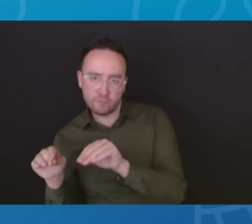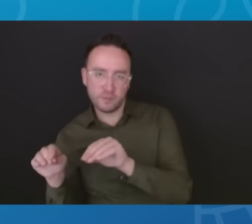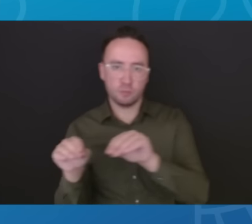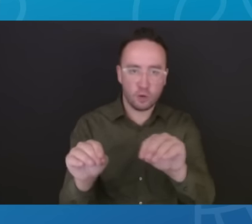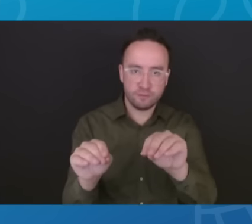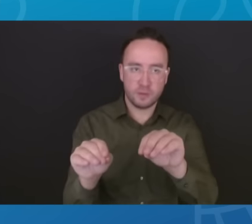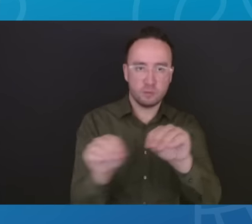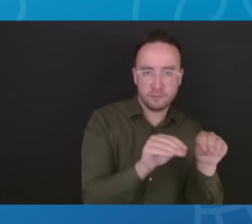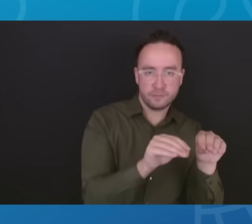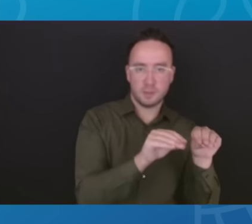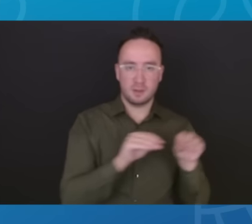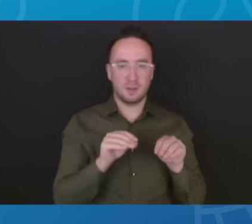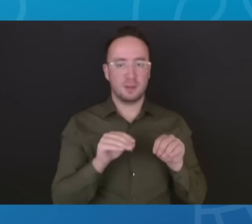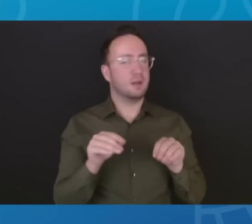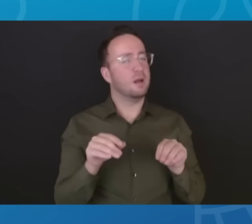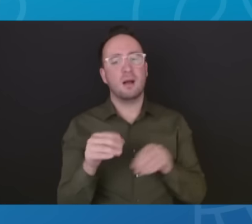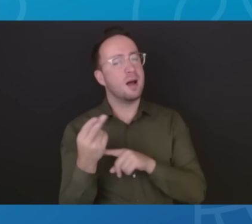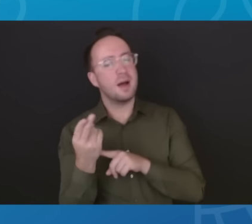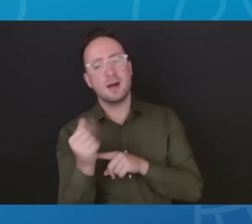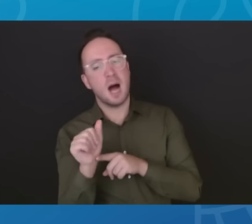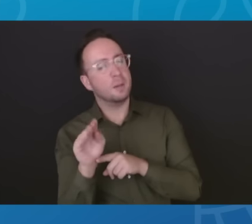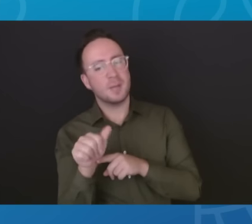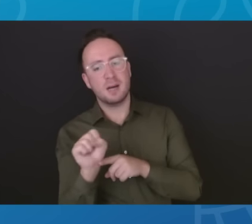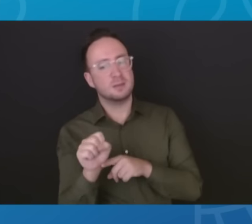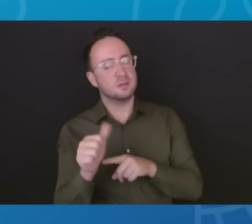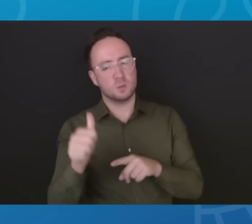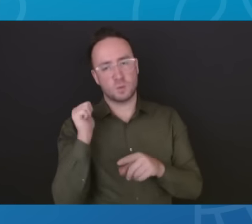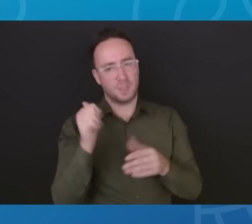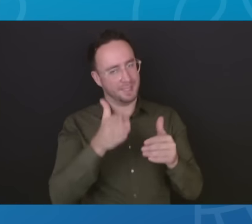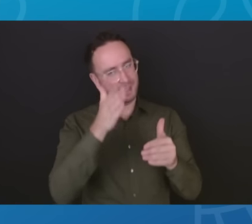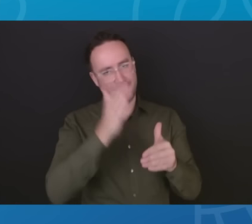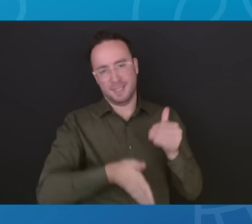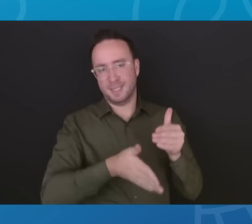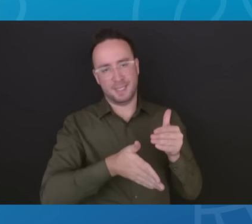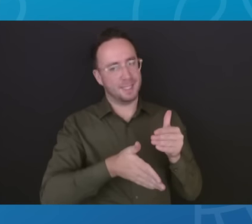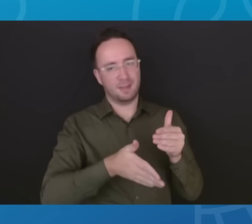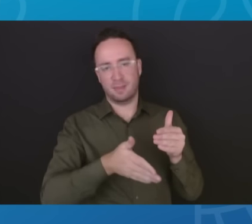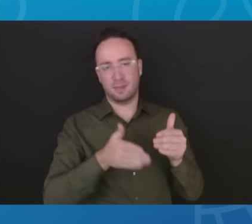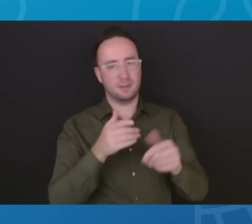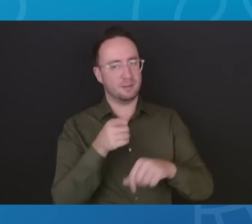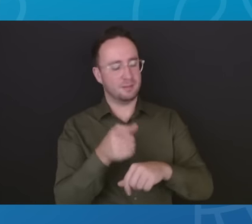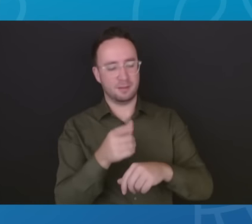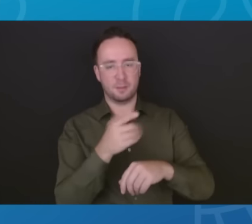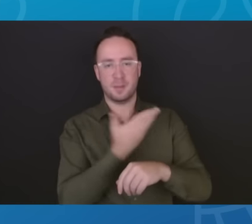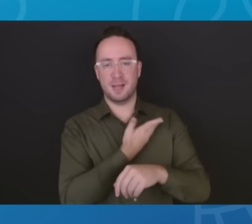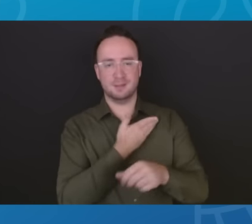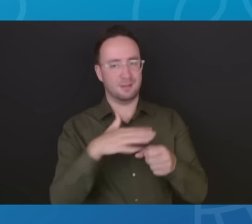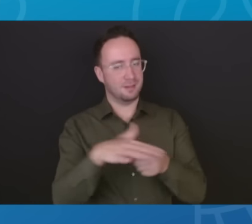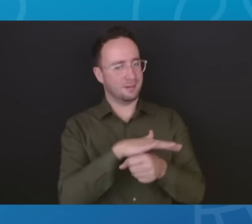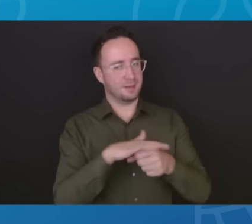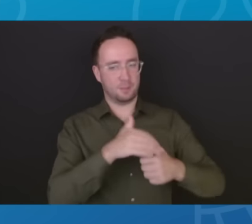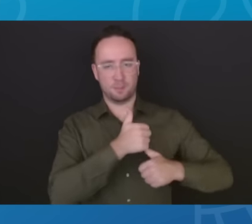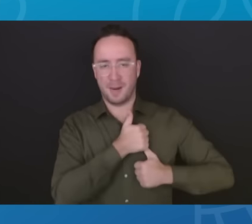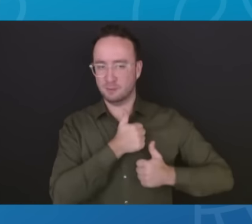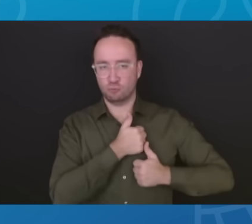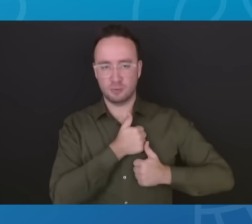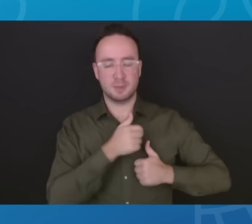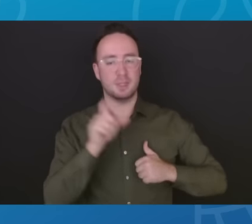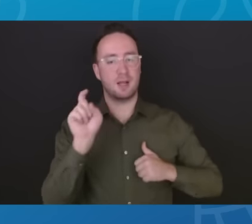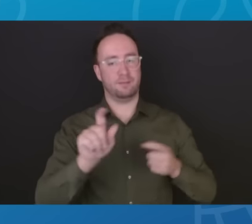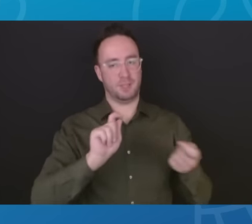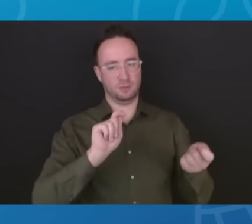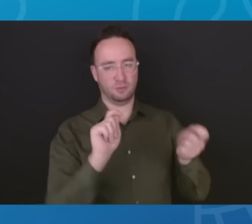conflict in Gaza through a military response as well. It is going to take a political approach, it is going to take a different governance approach, and it's going to